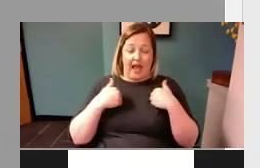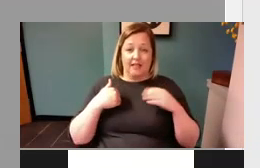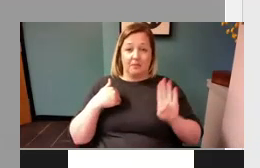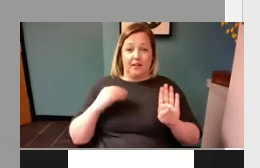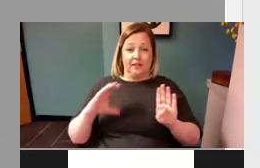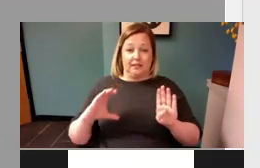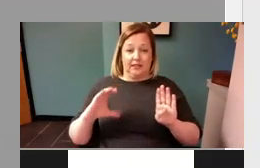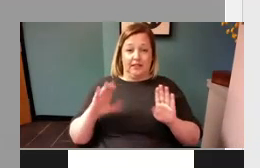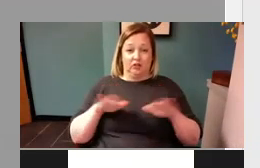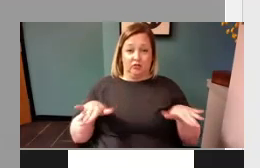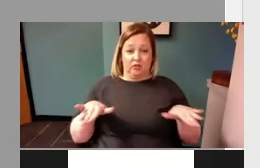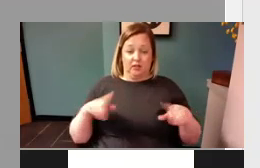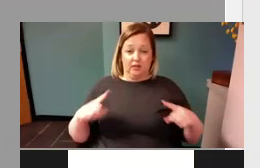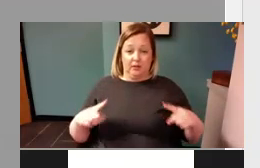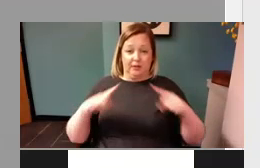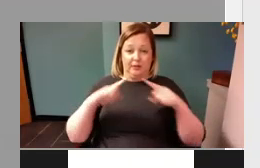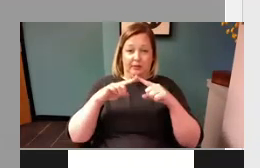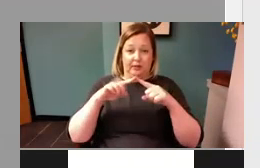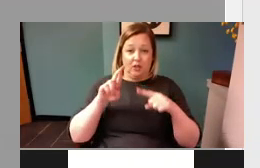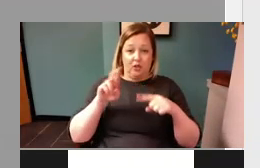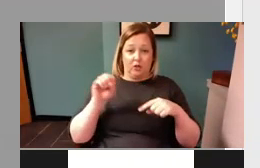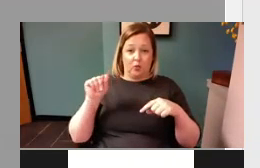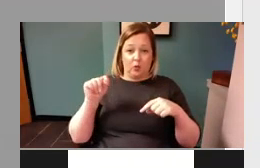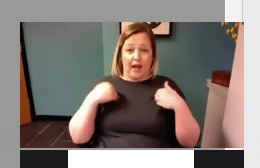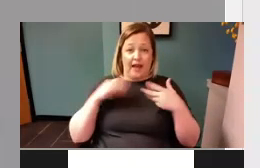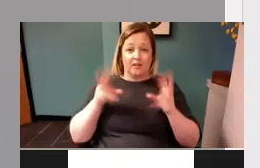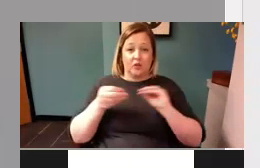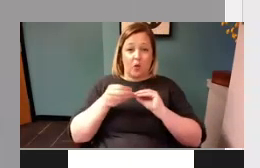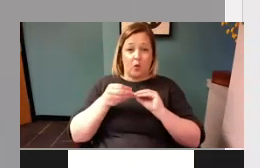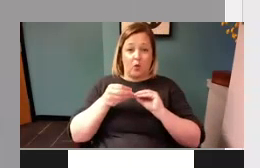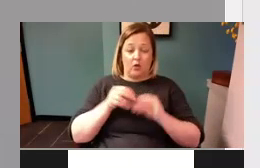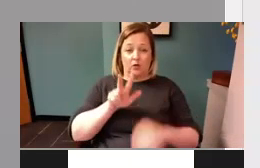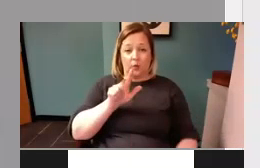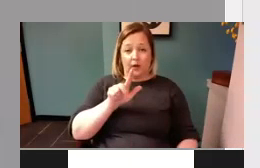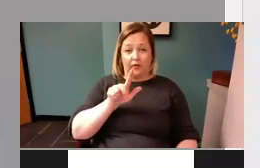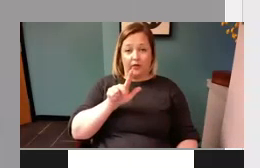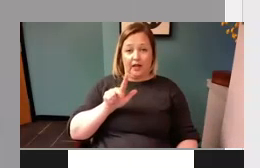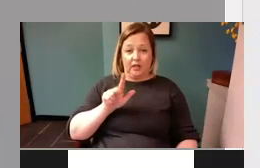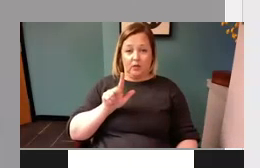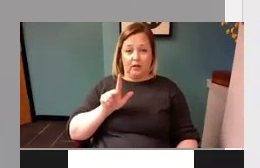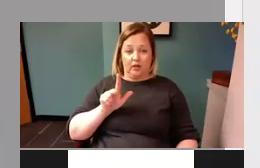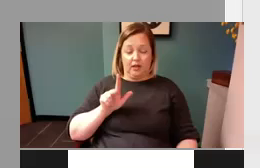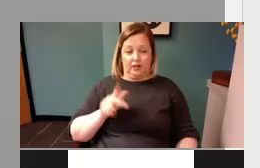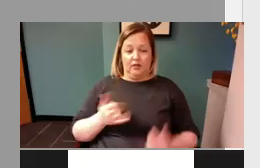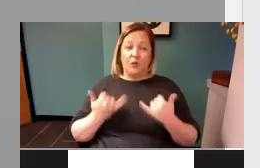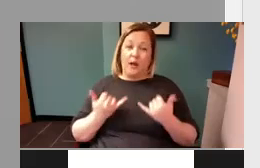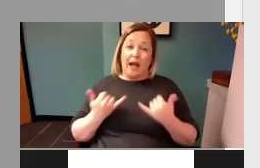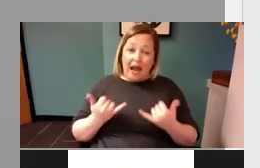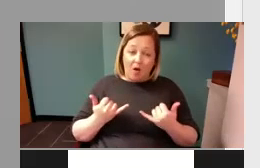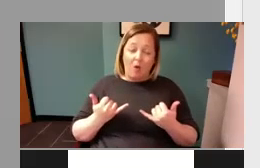root node has the total cost, that is 23. So now we have a new node,